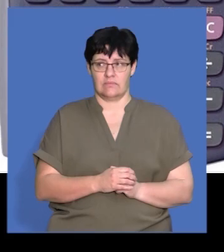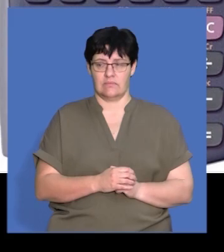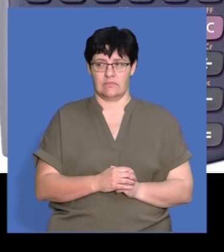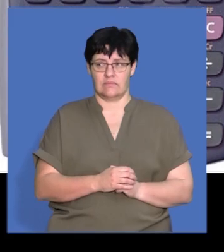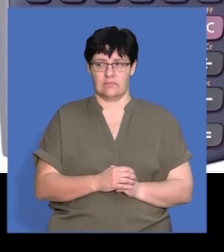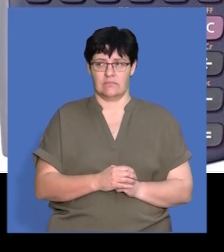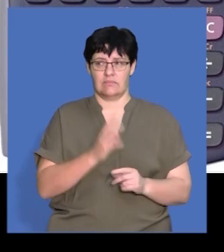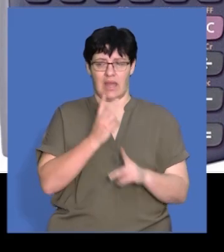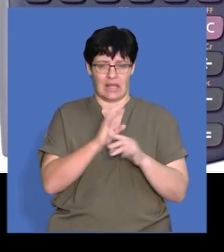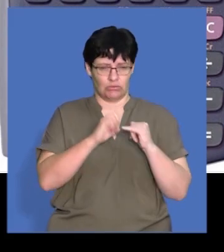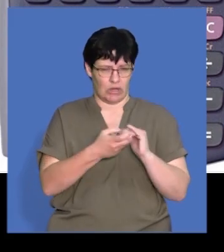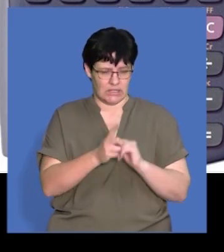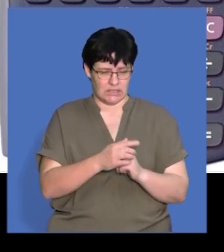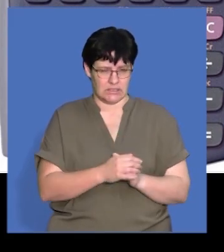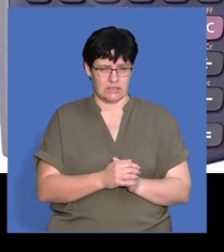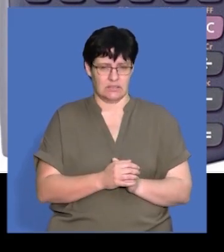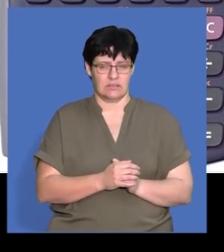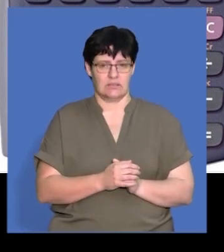Let's try that again.